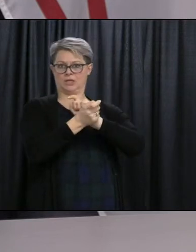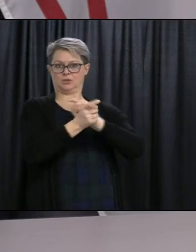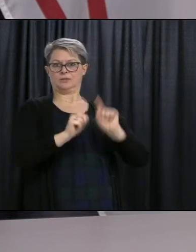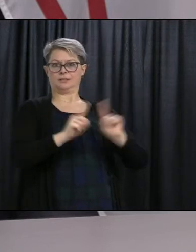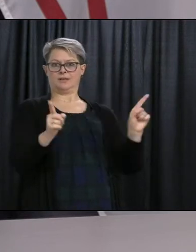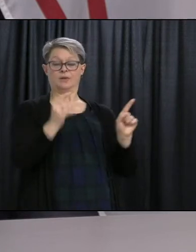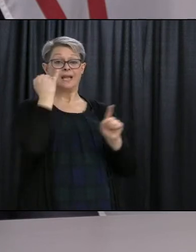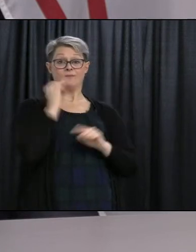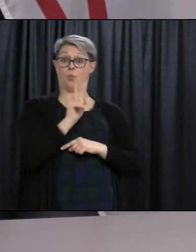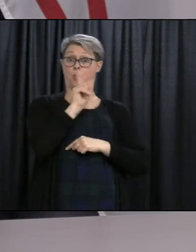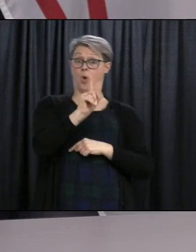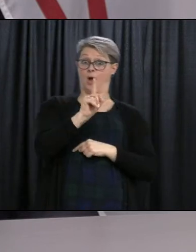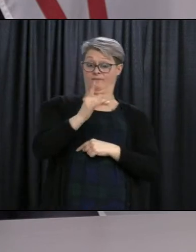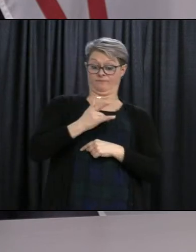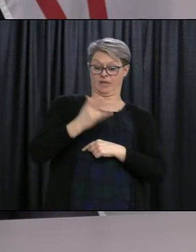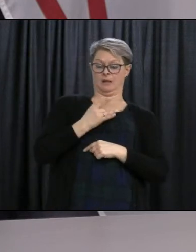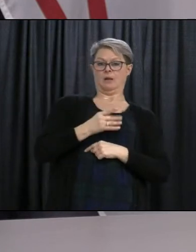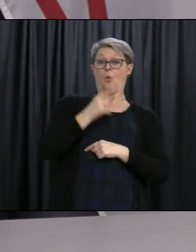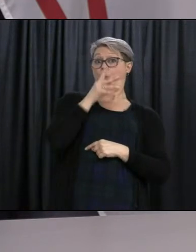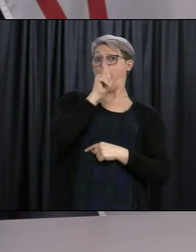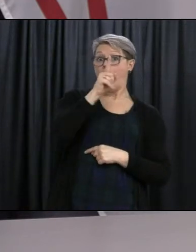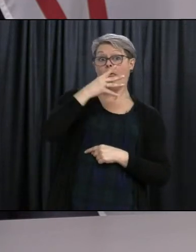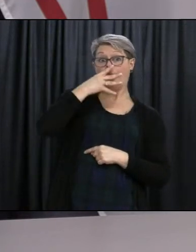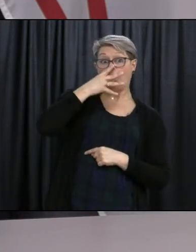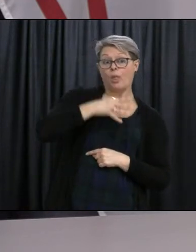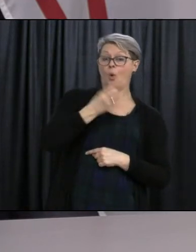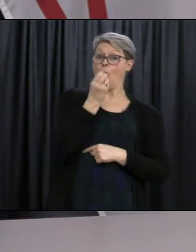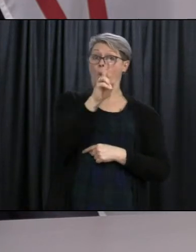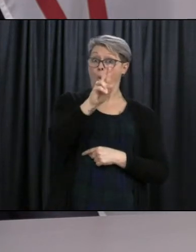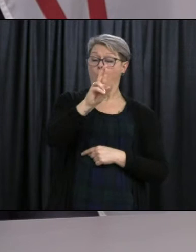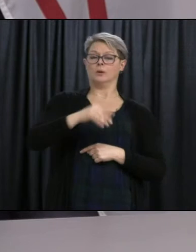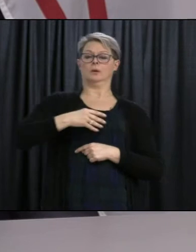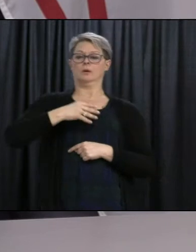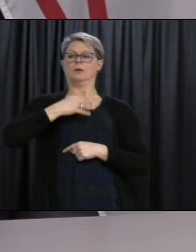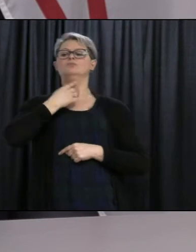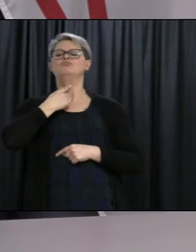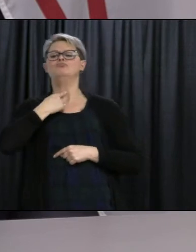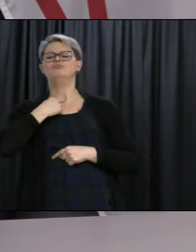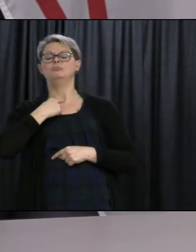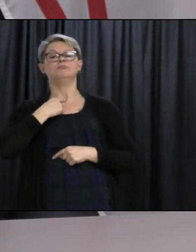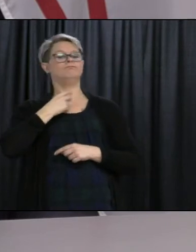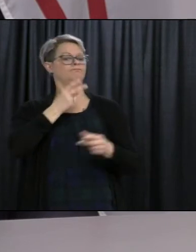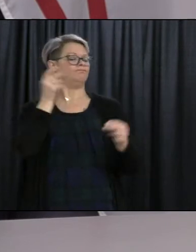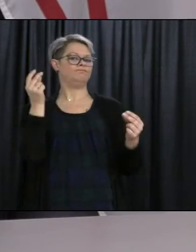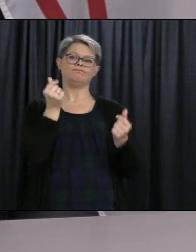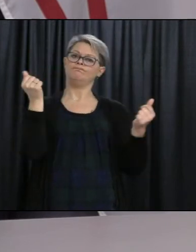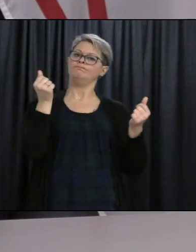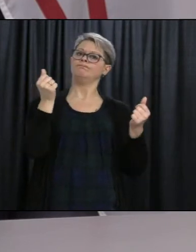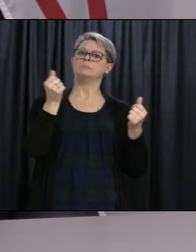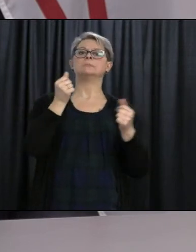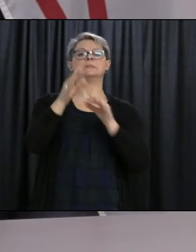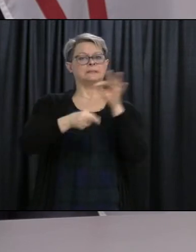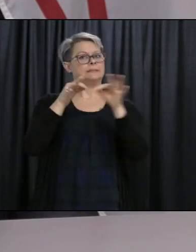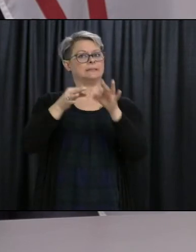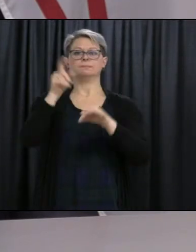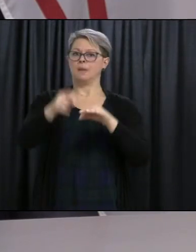one symptom. That's why I've been saying, that's why we suspended sporting events and gatherings,